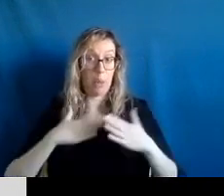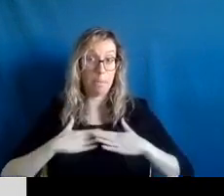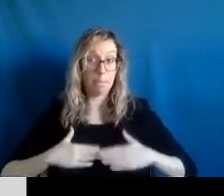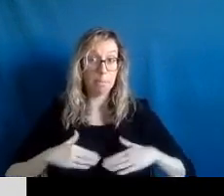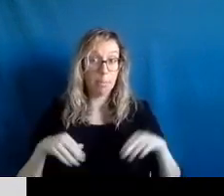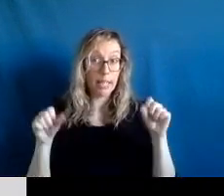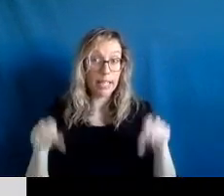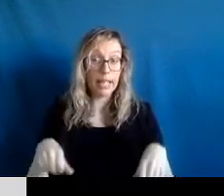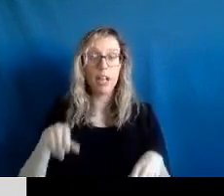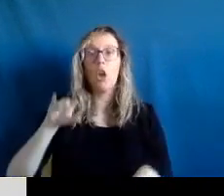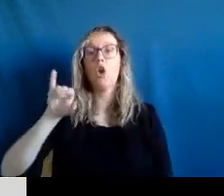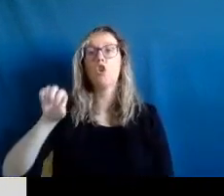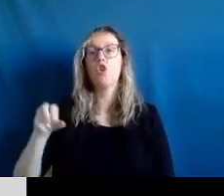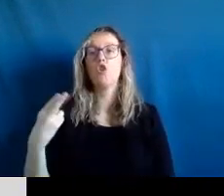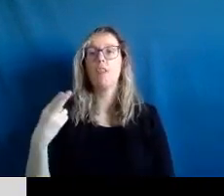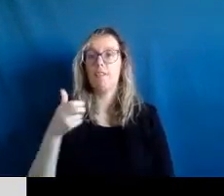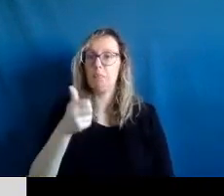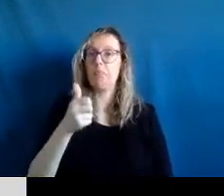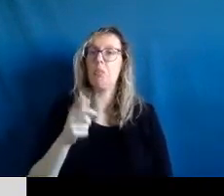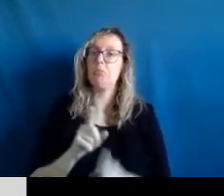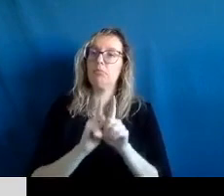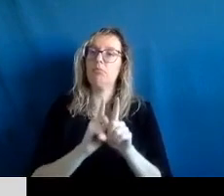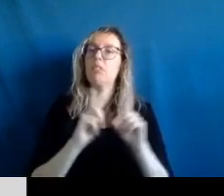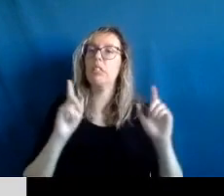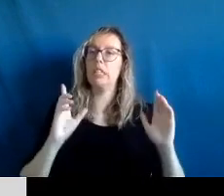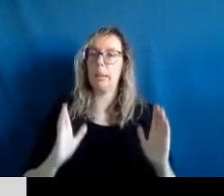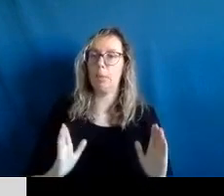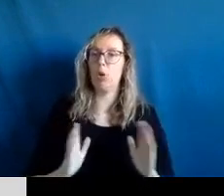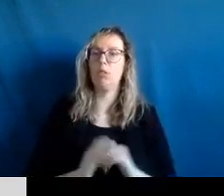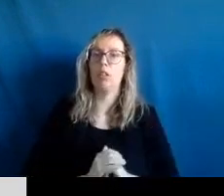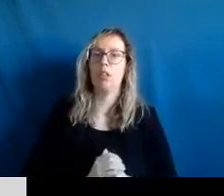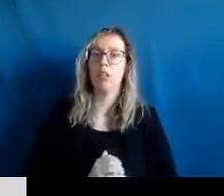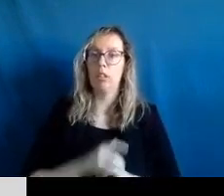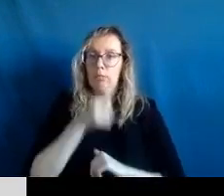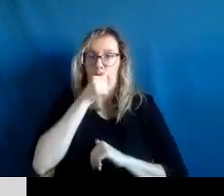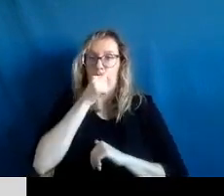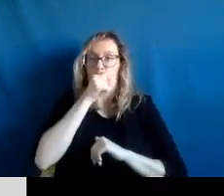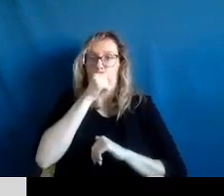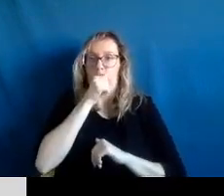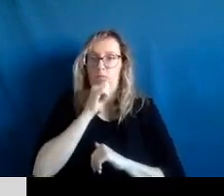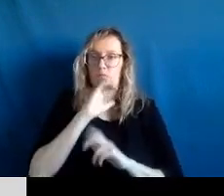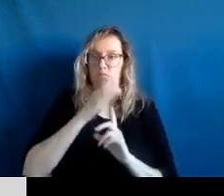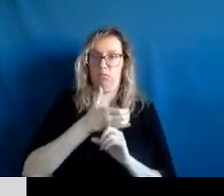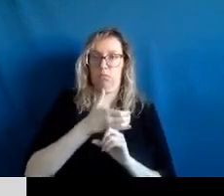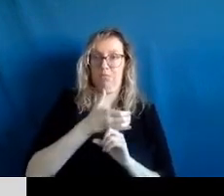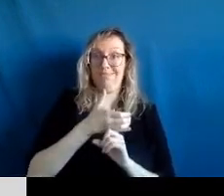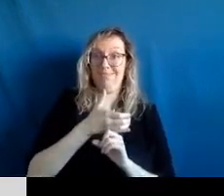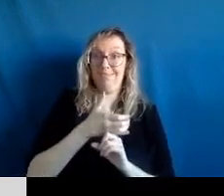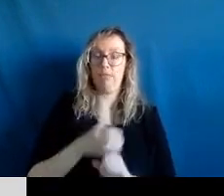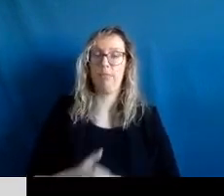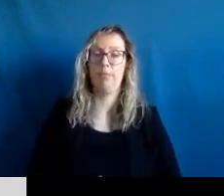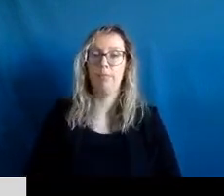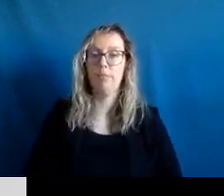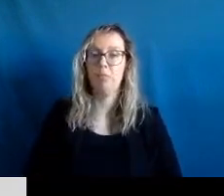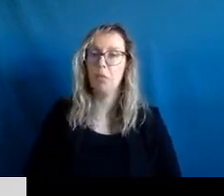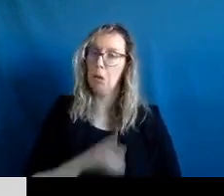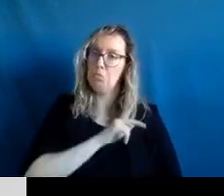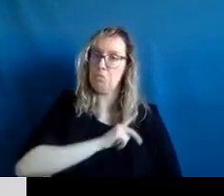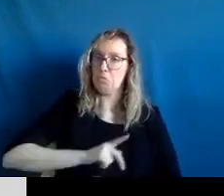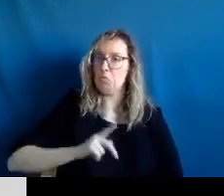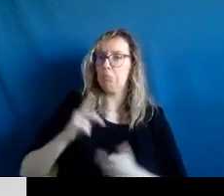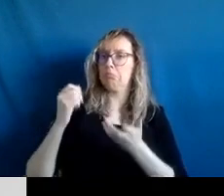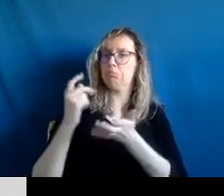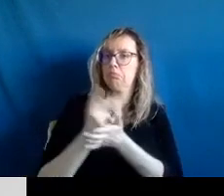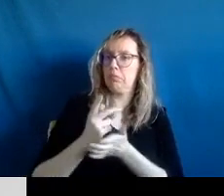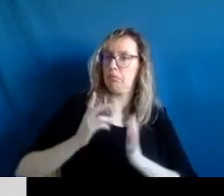disciple of Jesus, but a secret one because he feared the Jewish authorities. Pilate gave him permission, so he came and took the